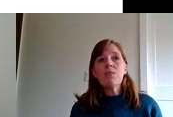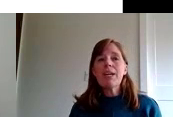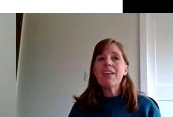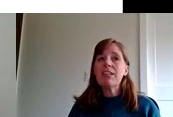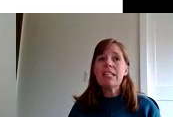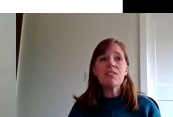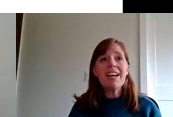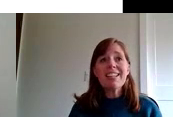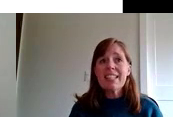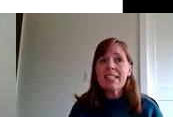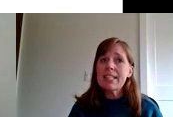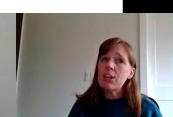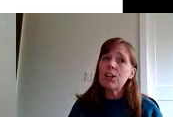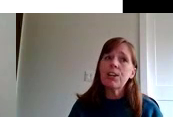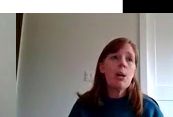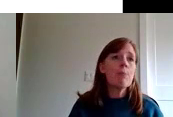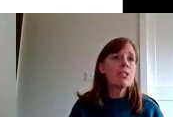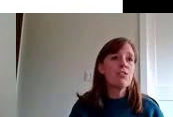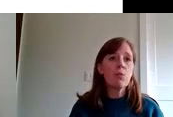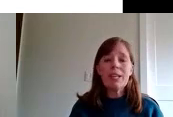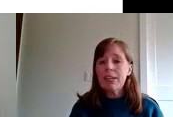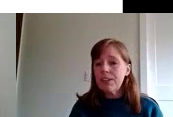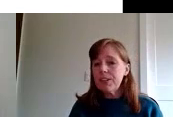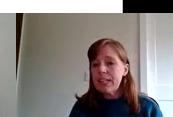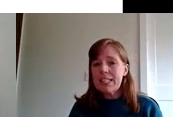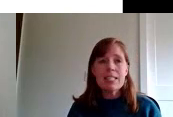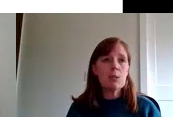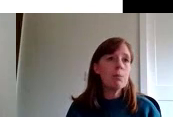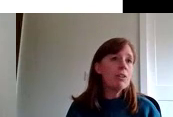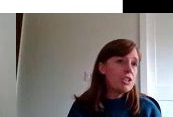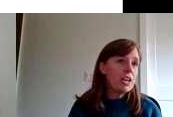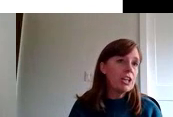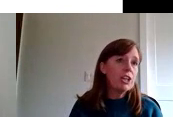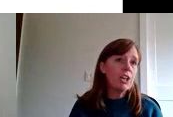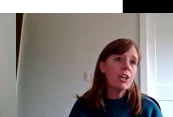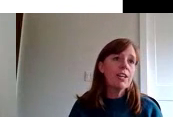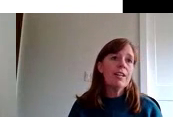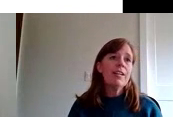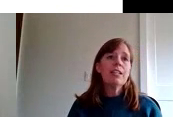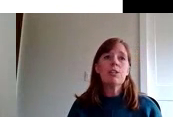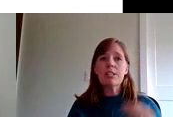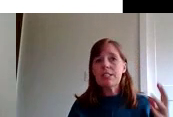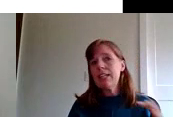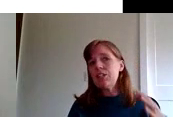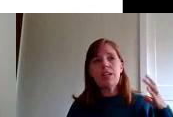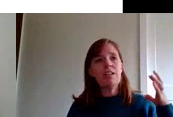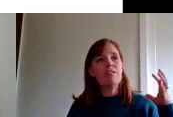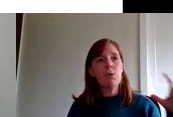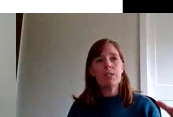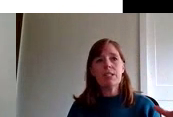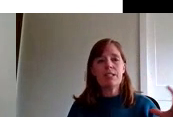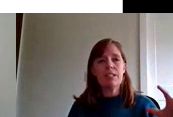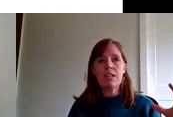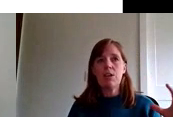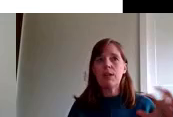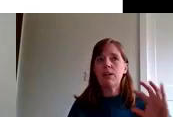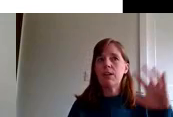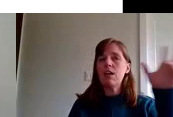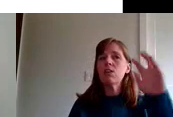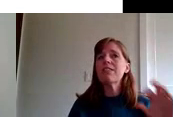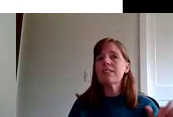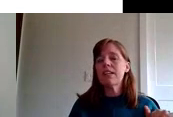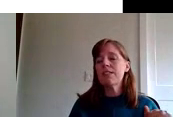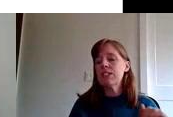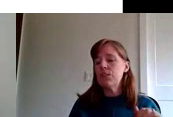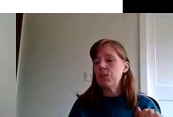So Microsoft, we have the Ease of Access Center, Immersive Reader, Accessibility Checker, dictation, Focus Assist